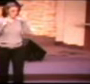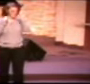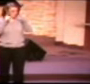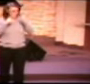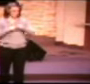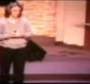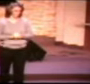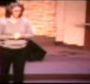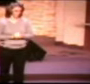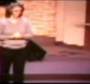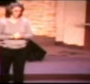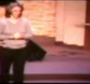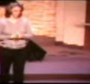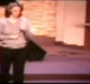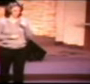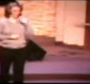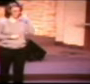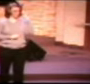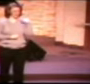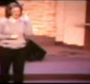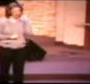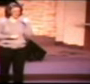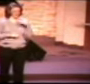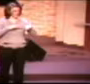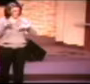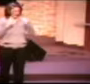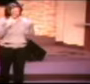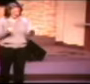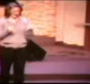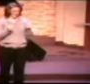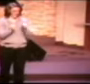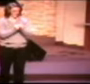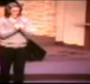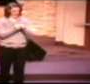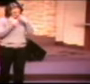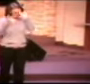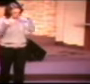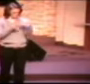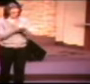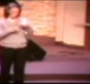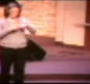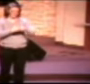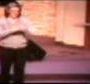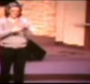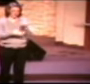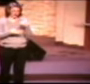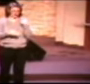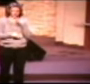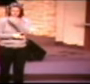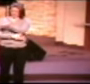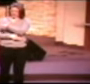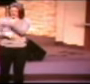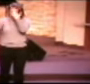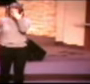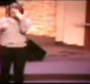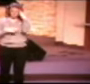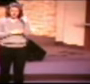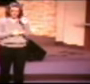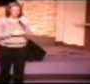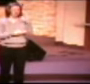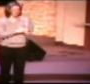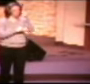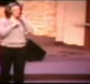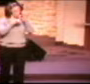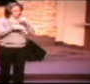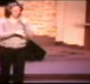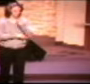And so I think if we can walk away today with the expectation of a new beginning, just as we've experienced with them, God will